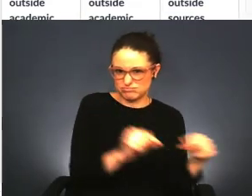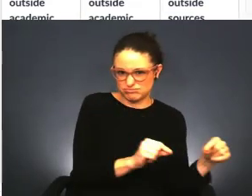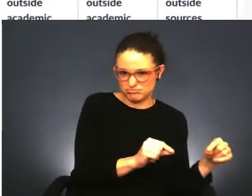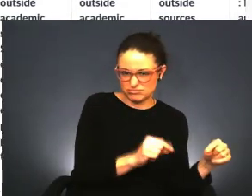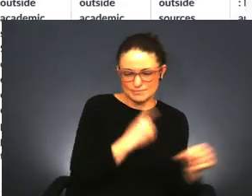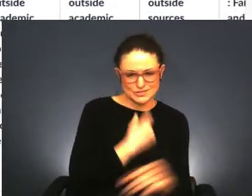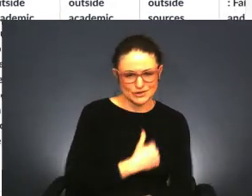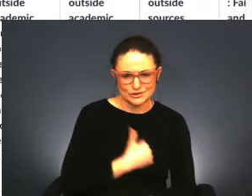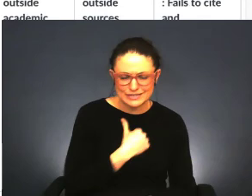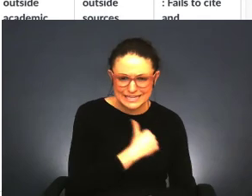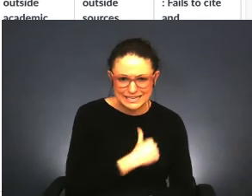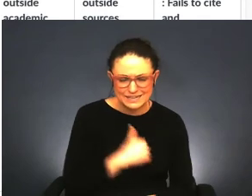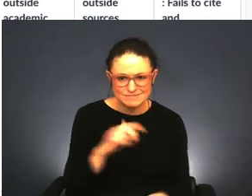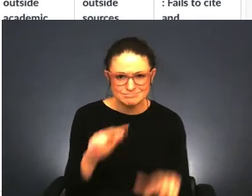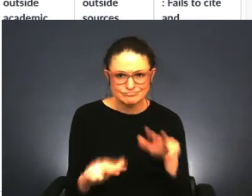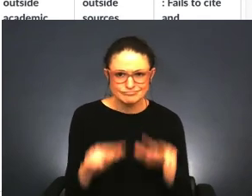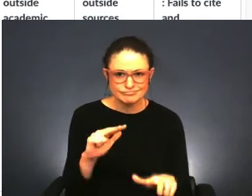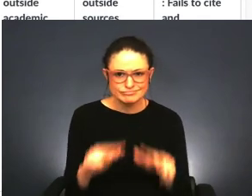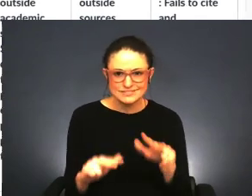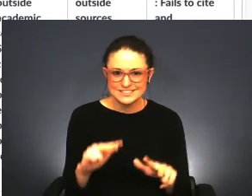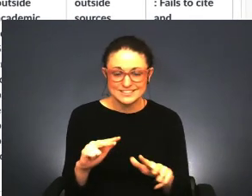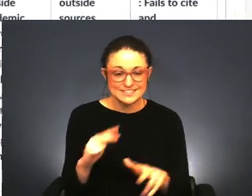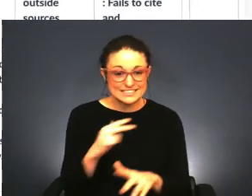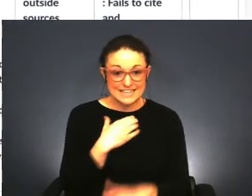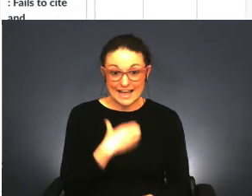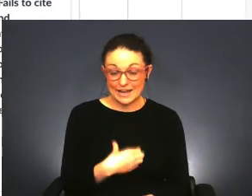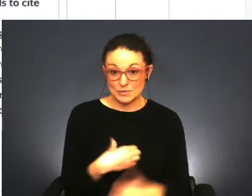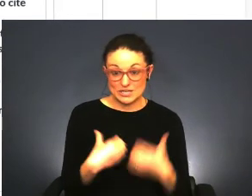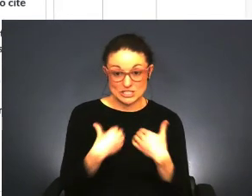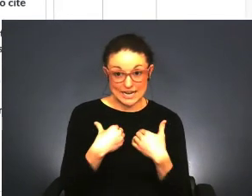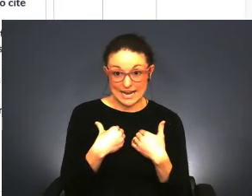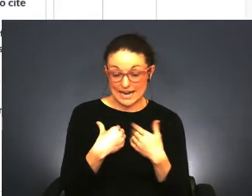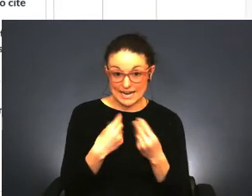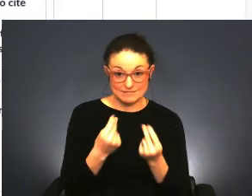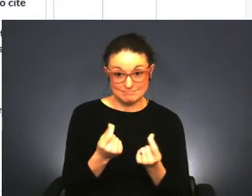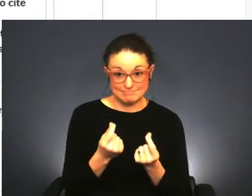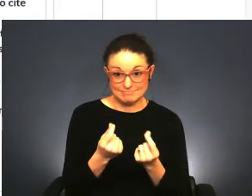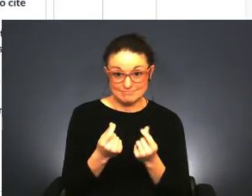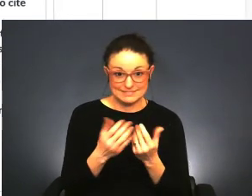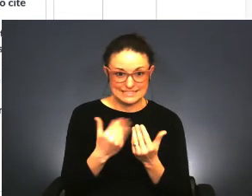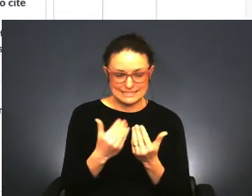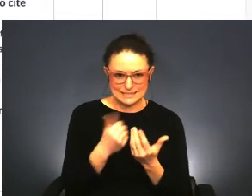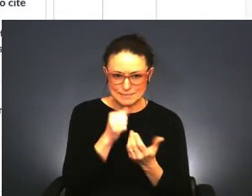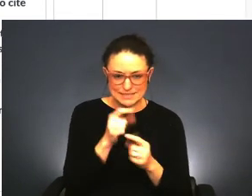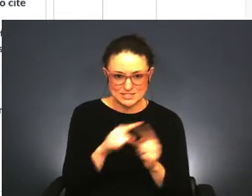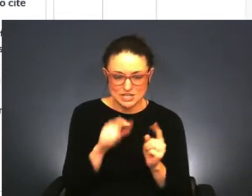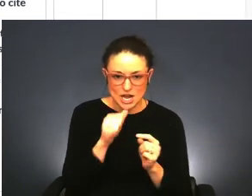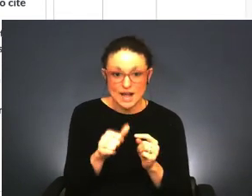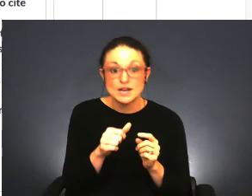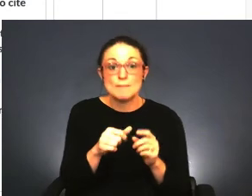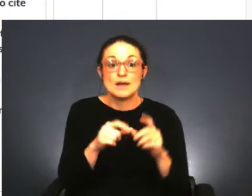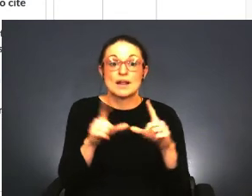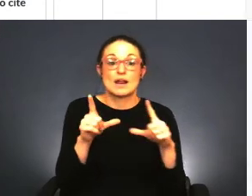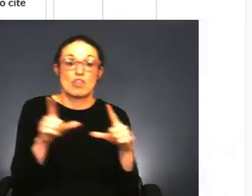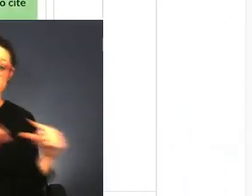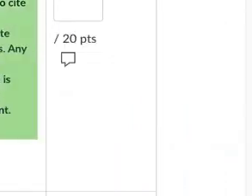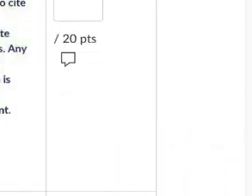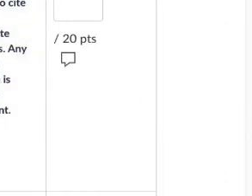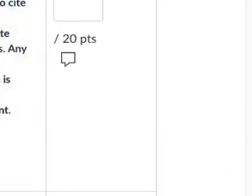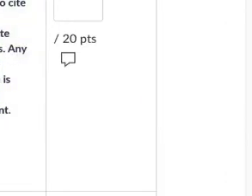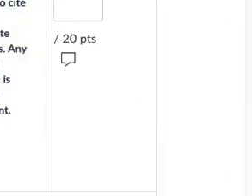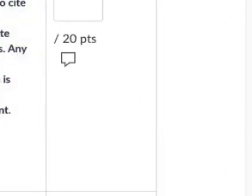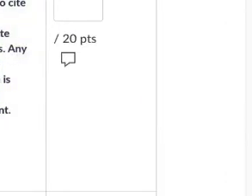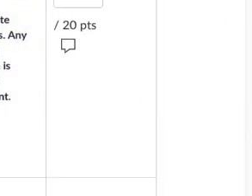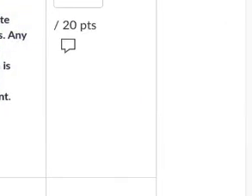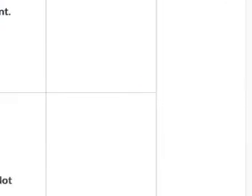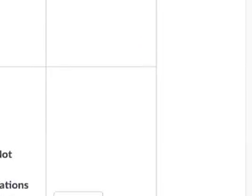Sorry, I wish I had a key to how to do this easily. Minimize my doc viewer over here on the left and maximize my